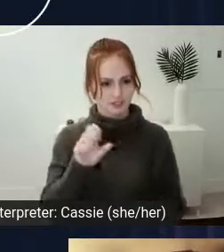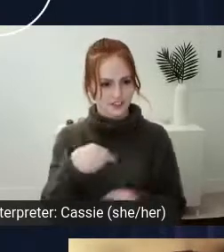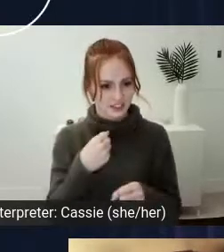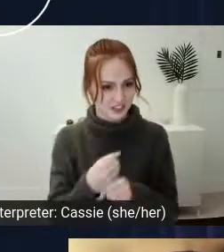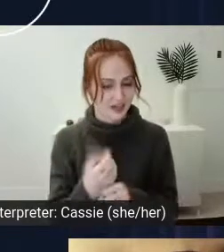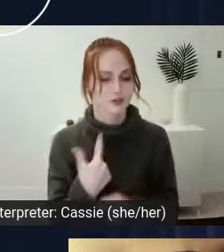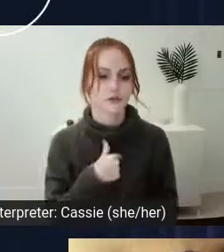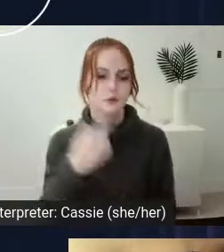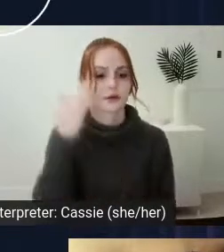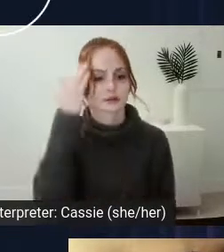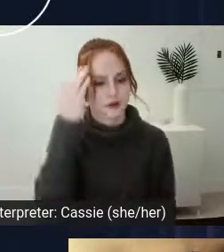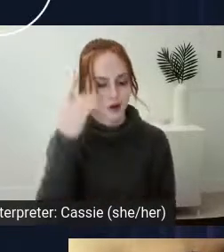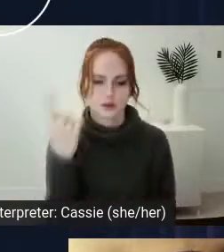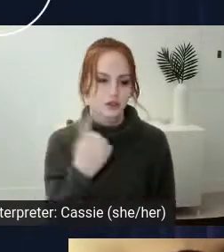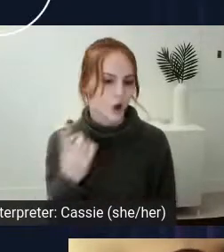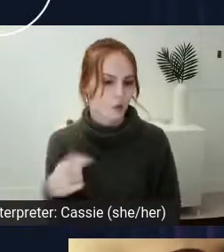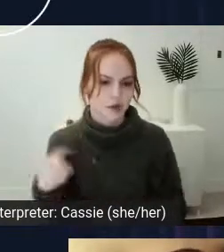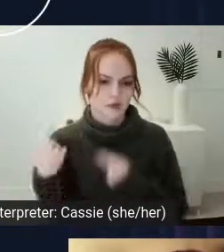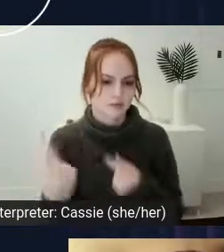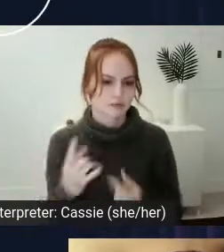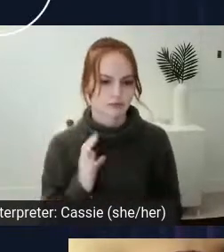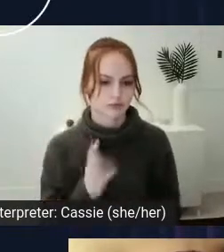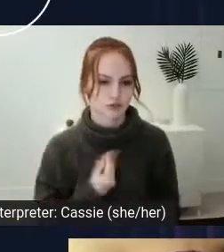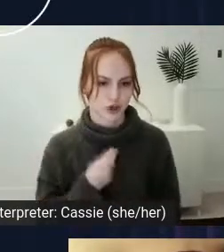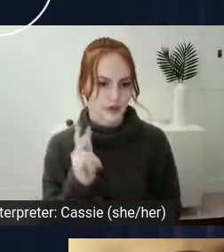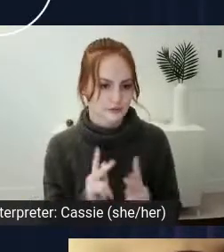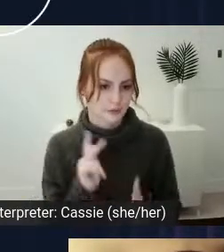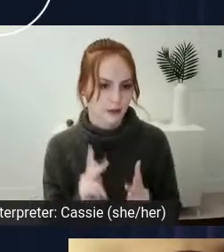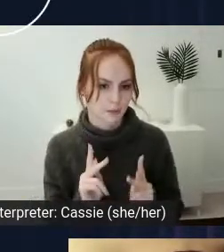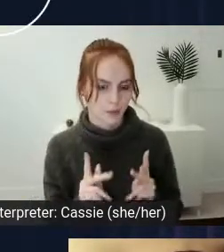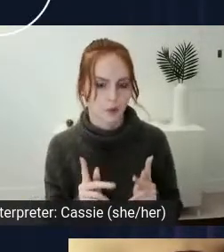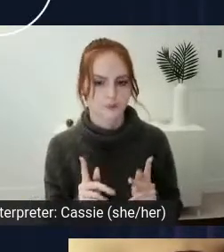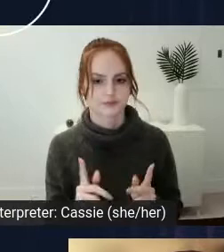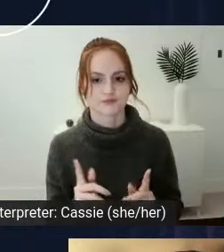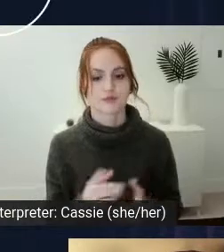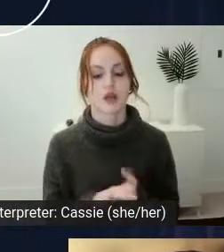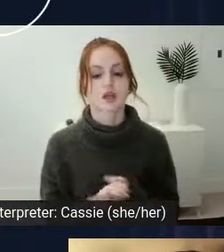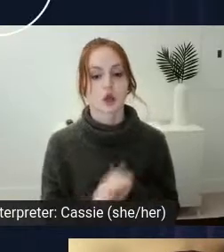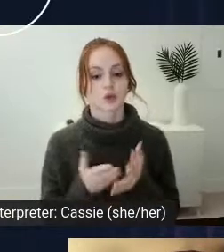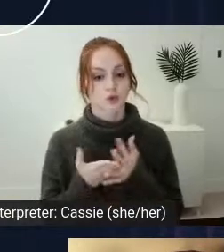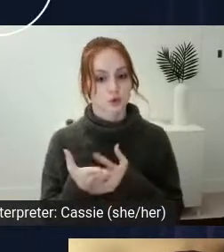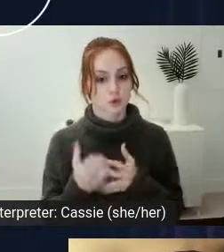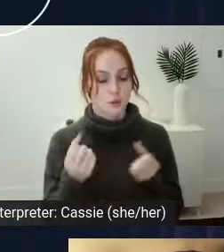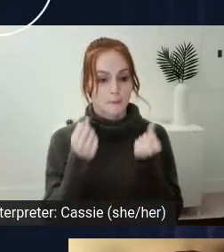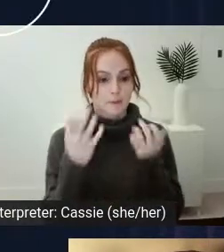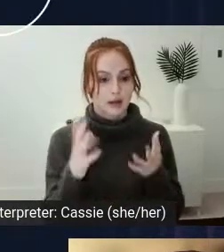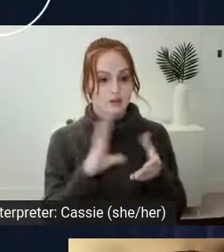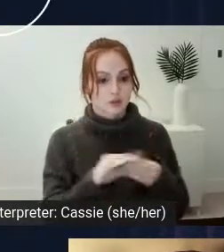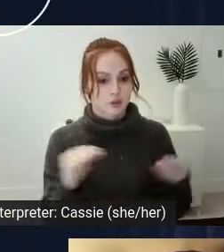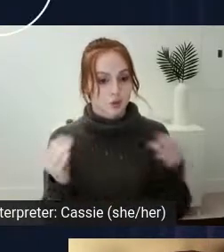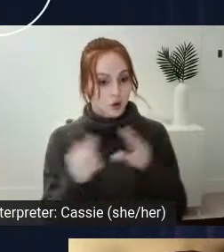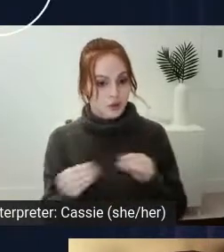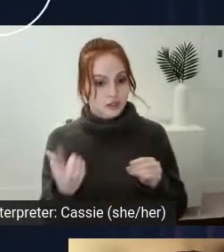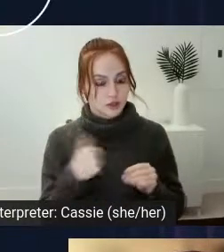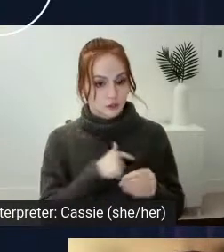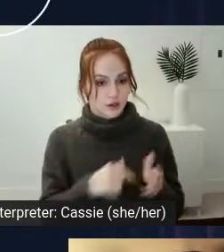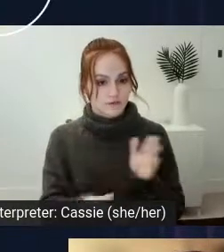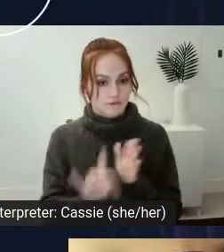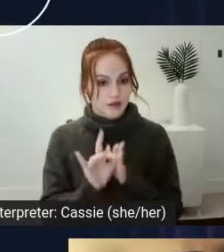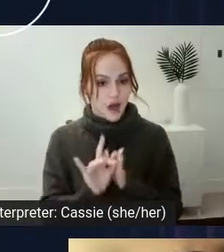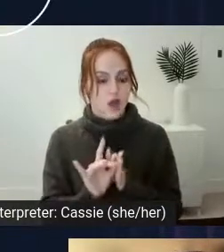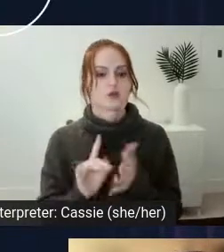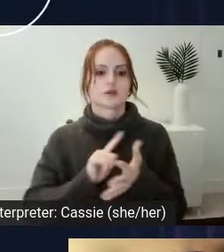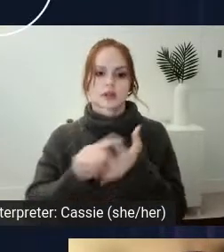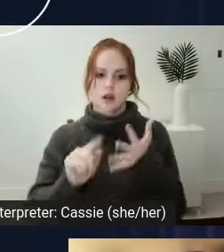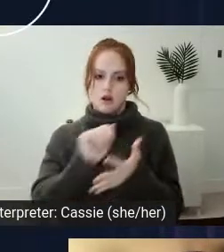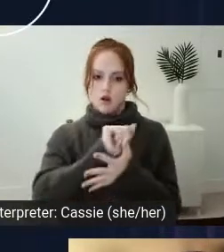been trans people. So many of the stories that we found, and these were all being